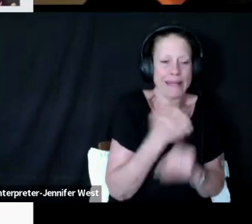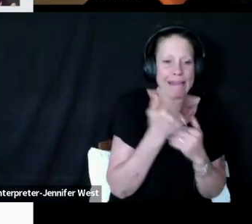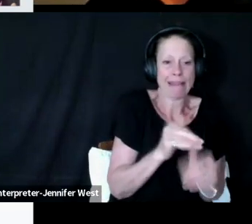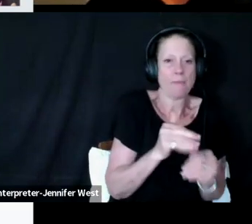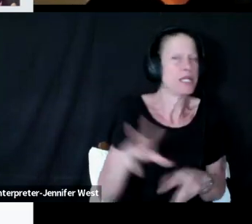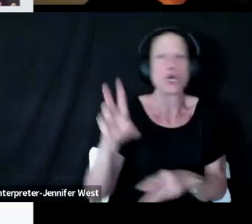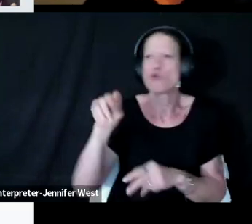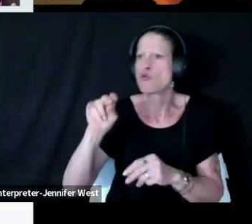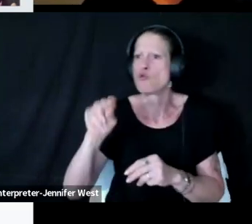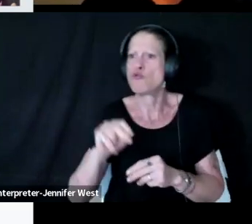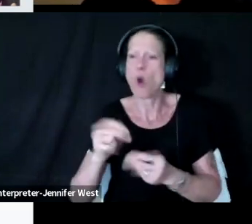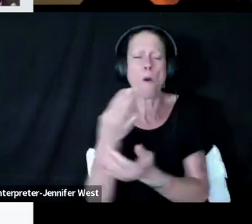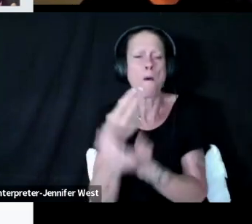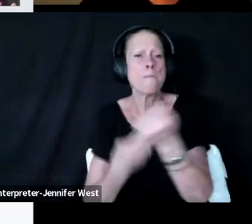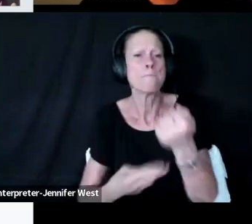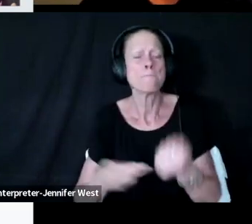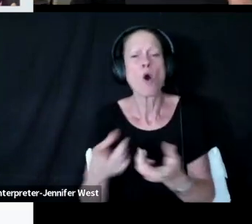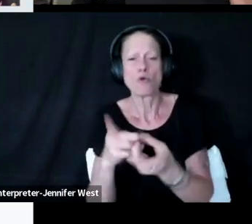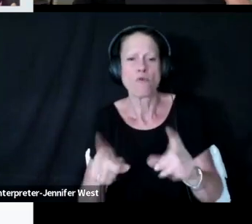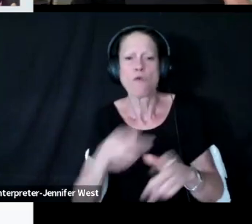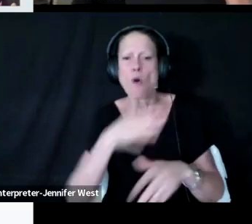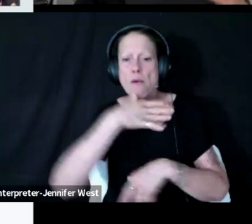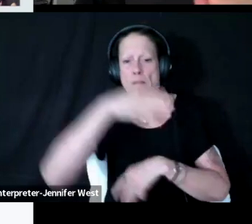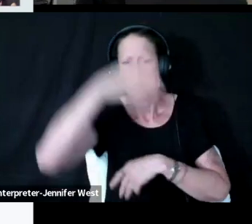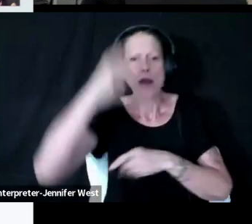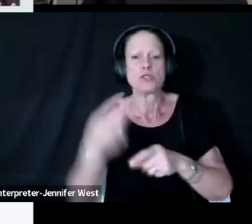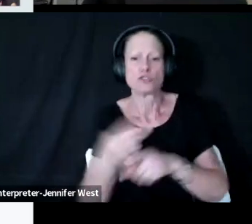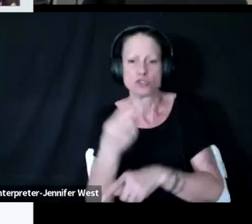by medical assistance or Medicaid?